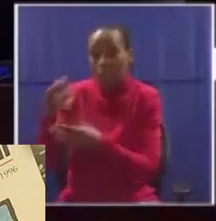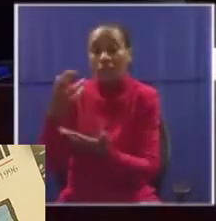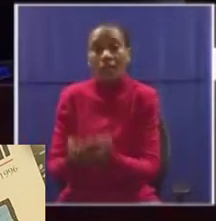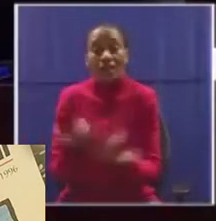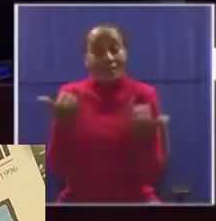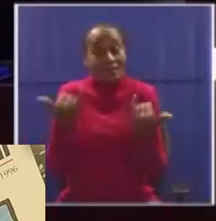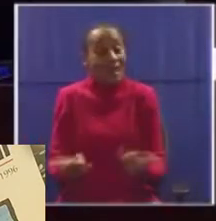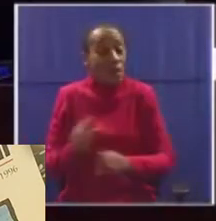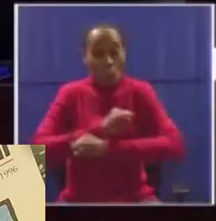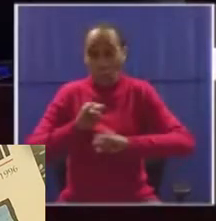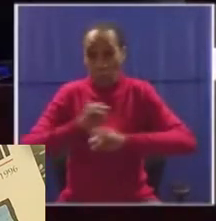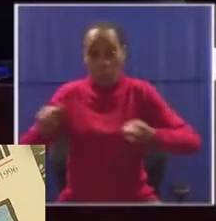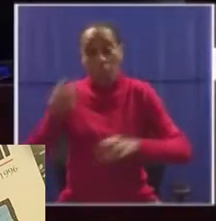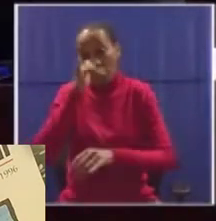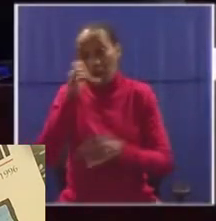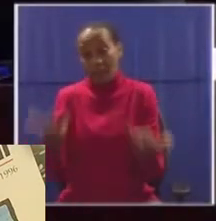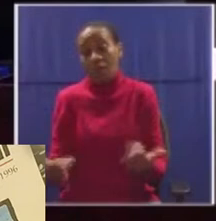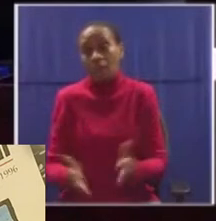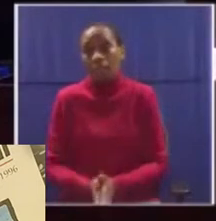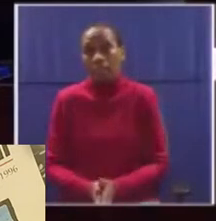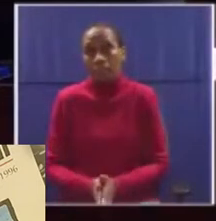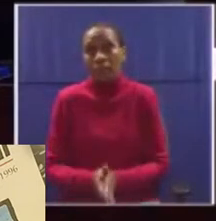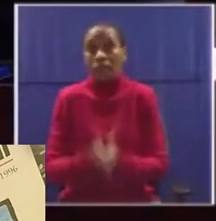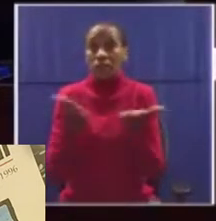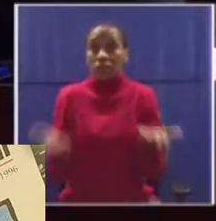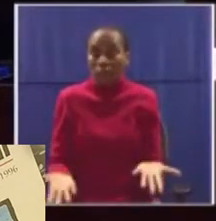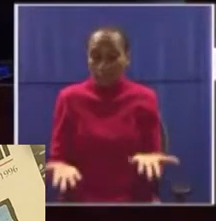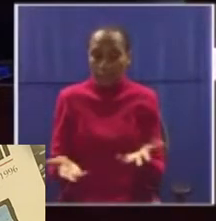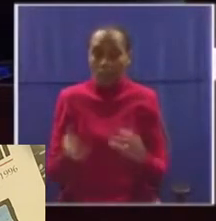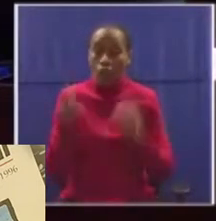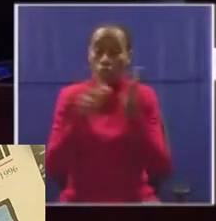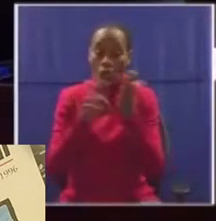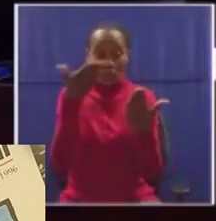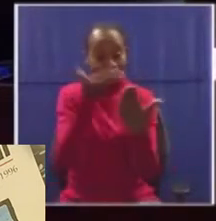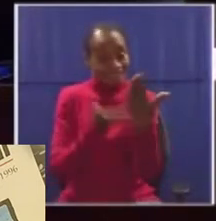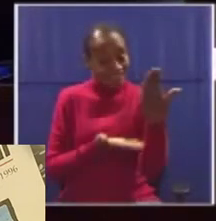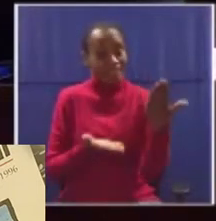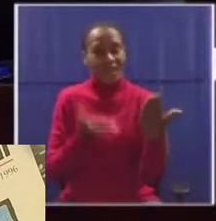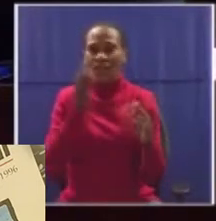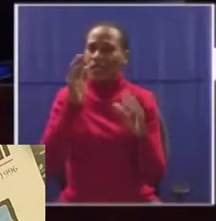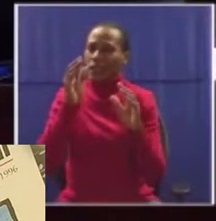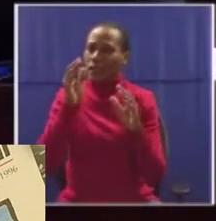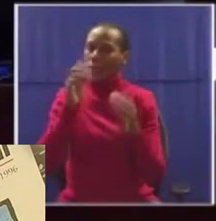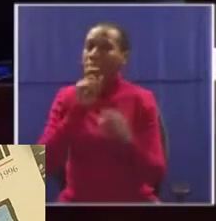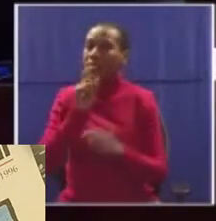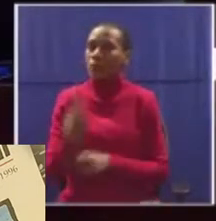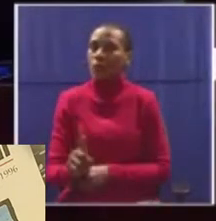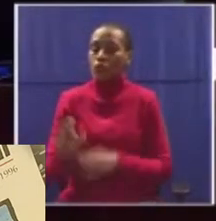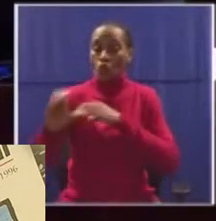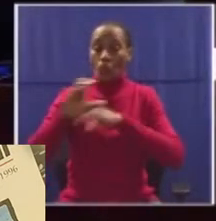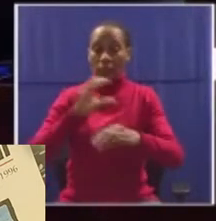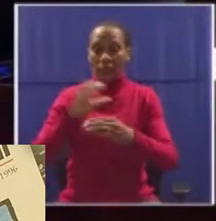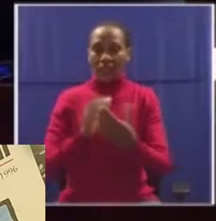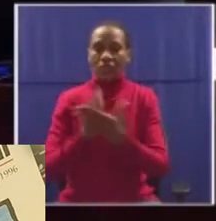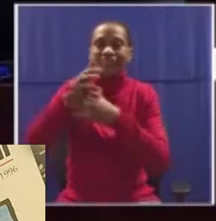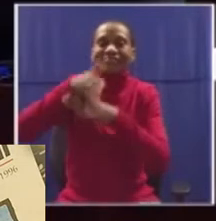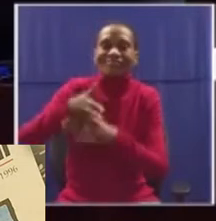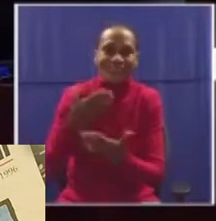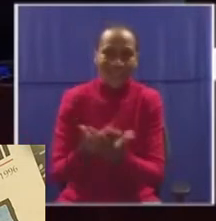more sophisticated now Rika is the primary legislation regulating the interception of communications